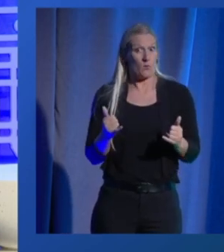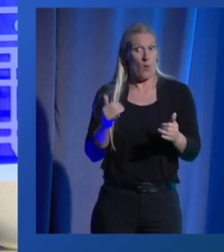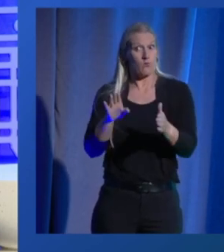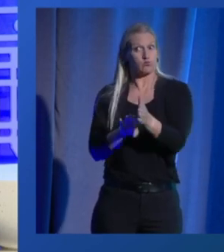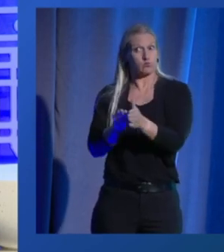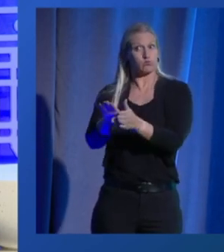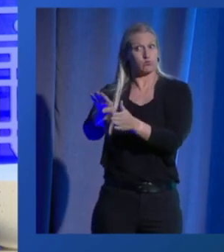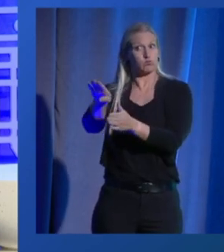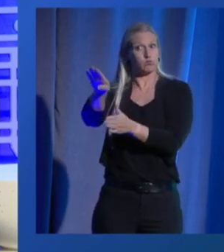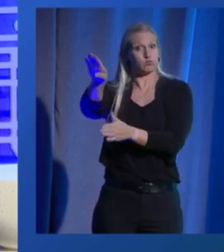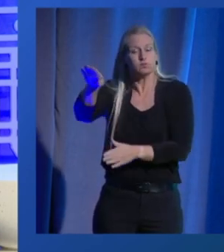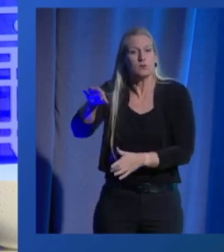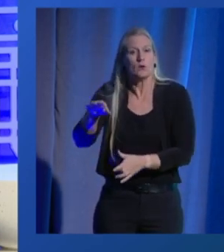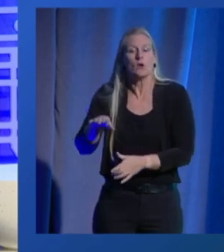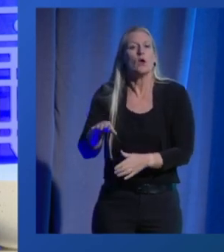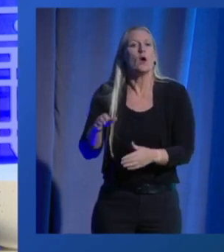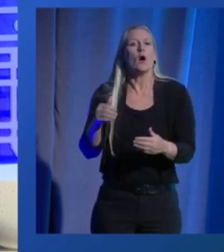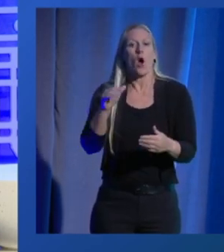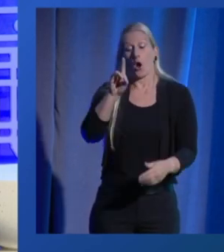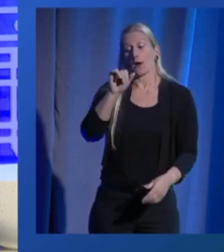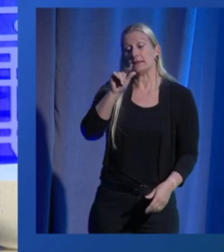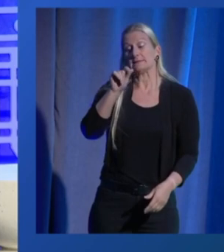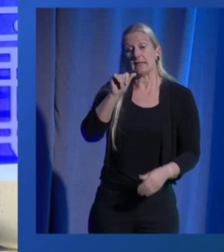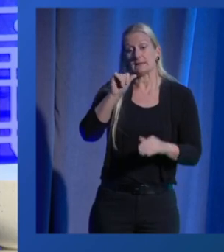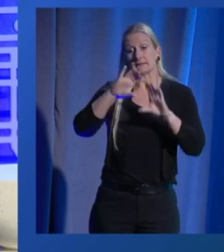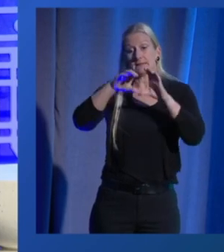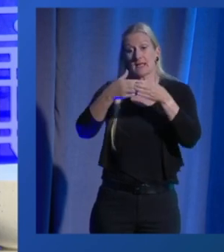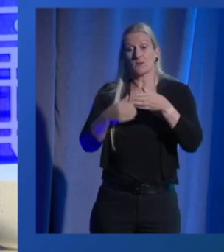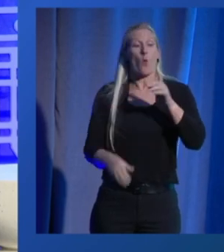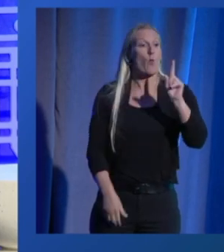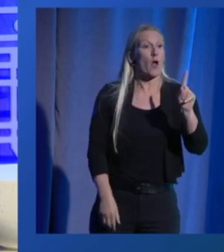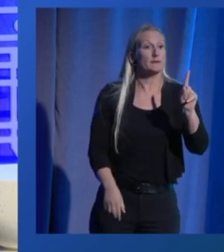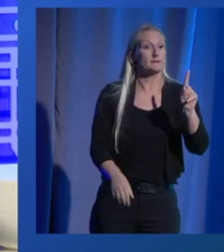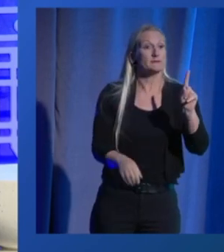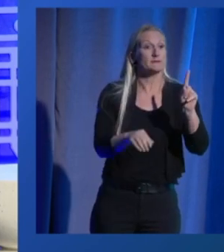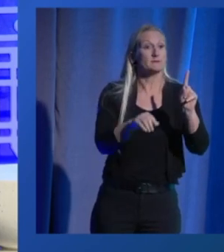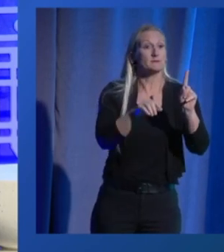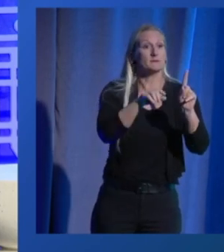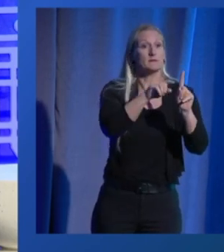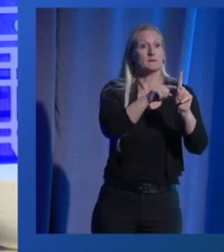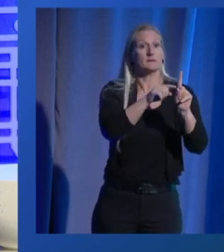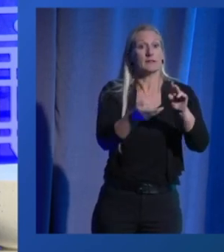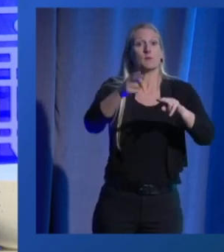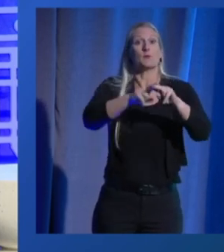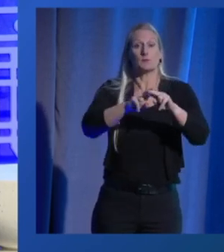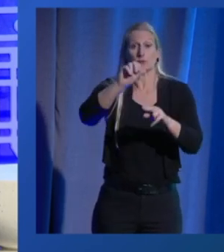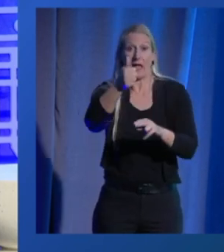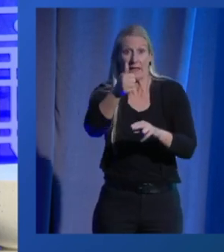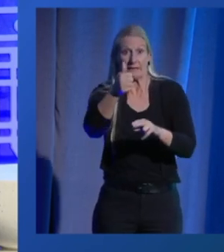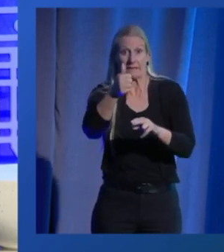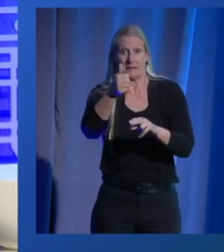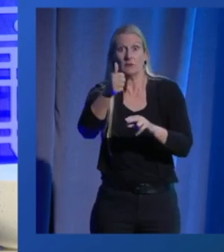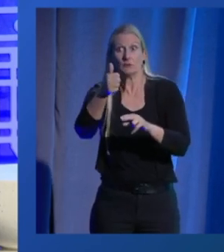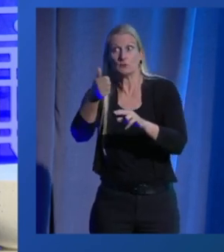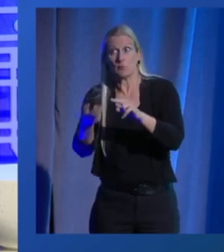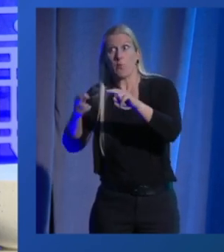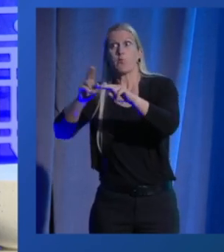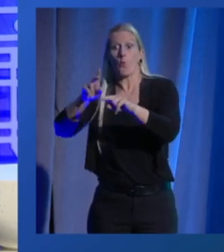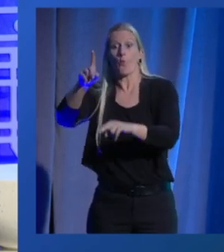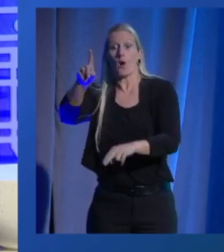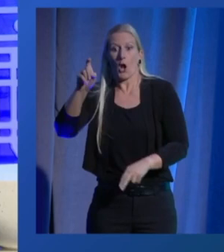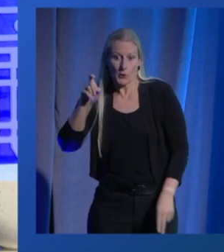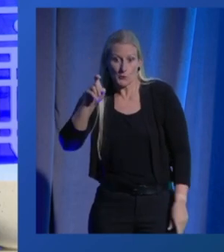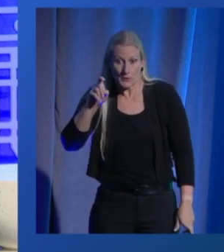from 1 to 10 to 100 zettabytes so we've had two orders of magnitude increase in the information we have to